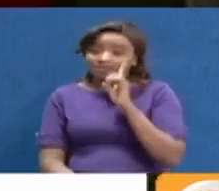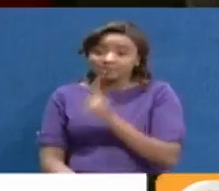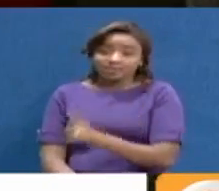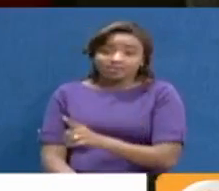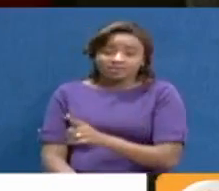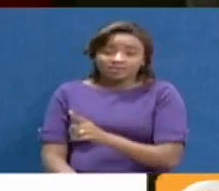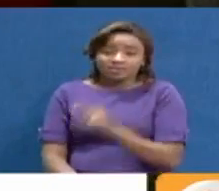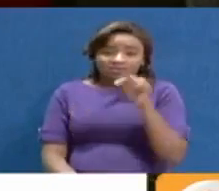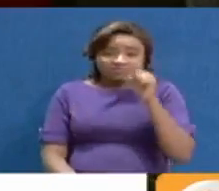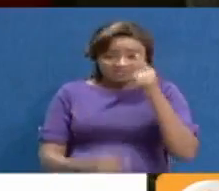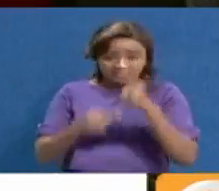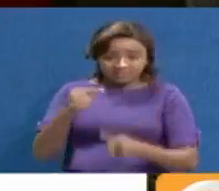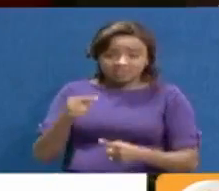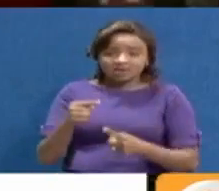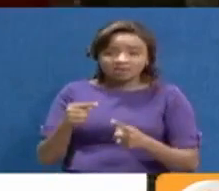because